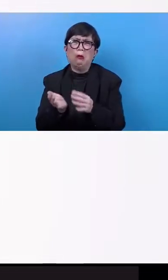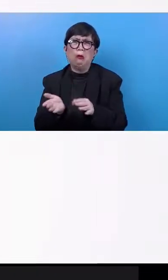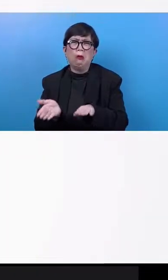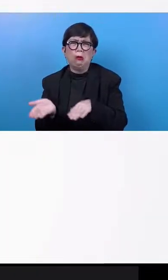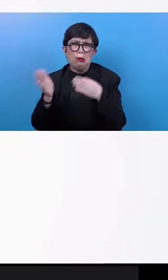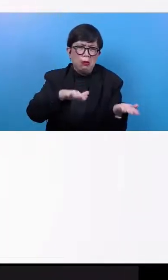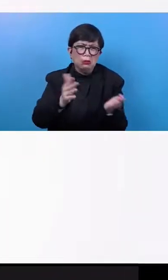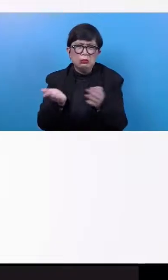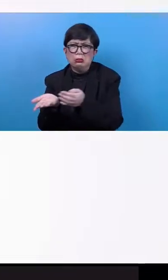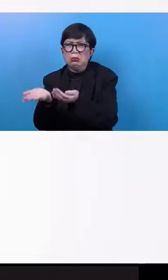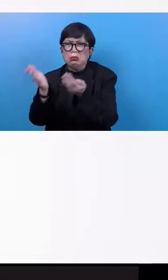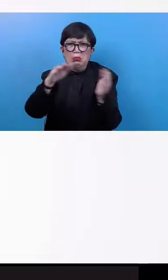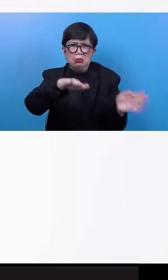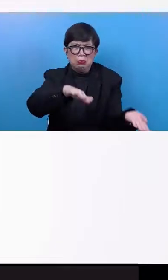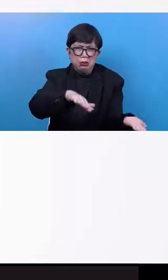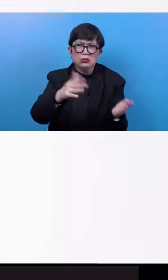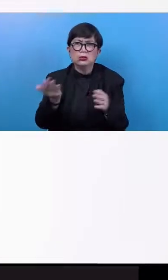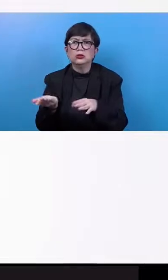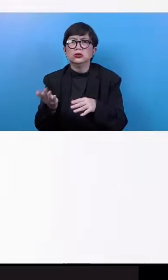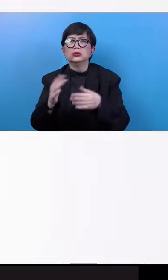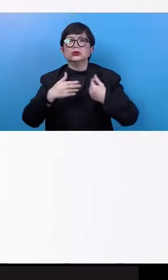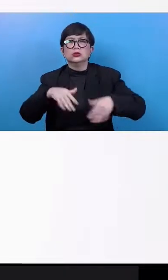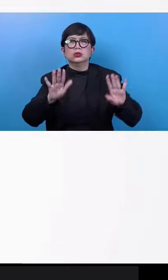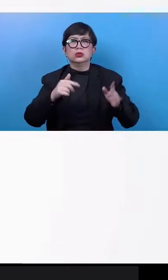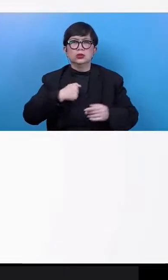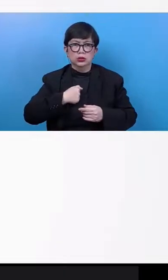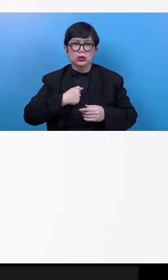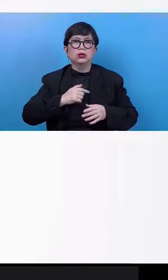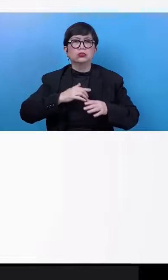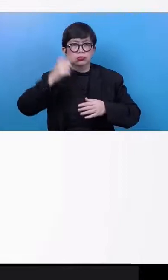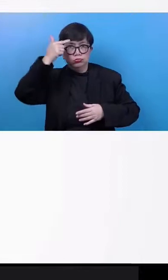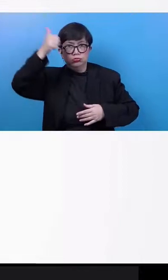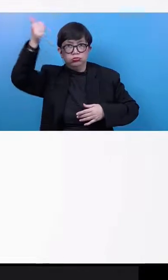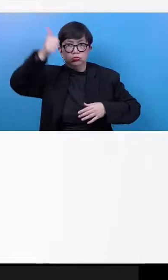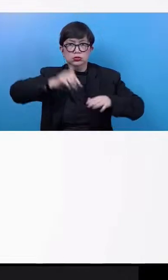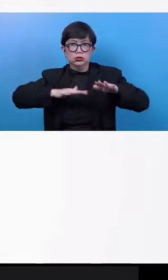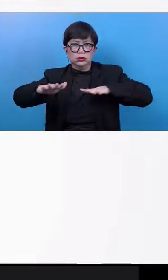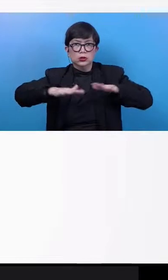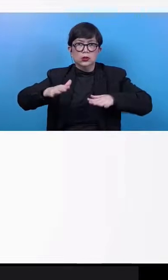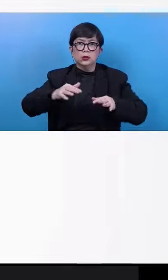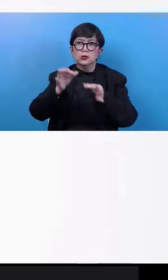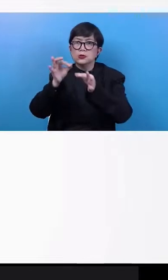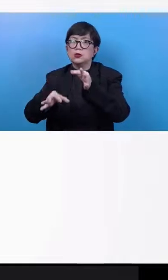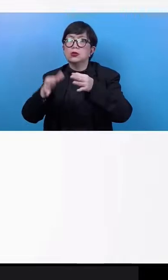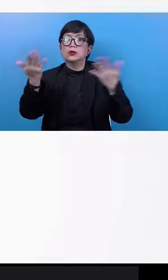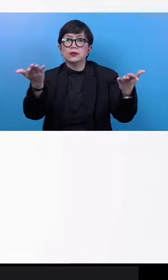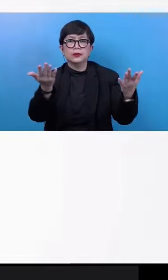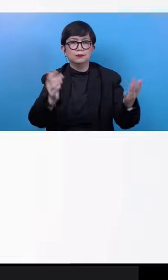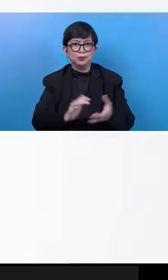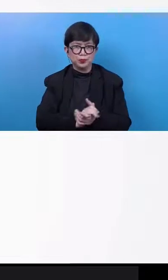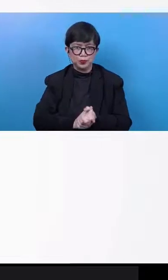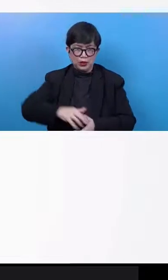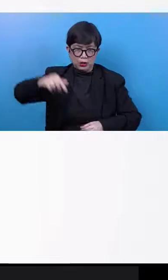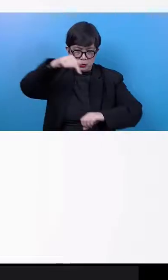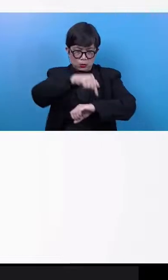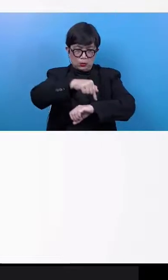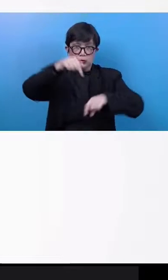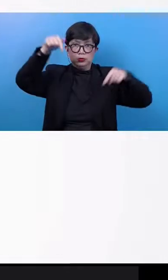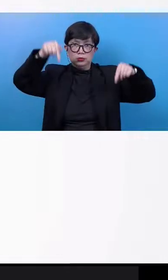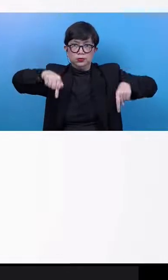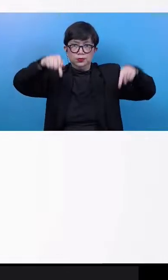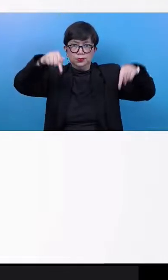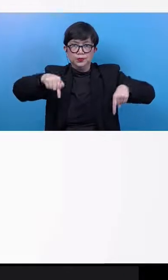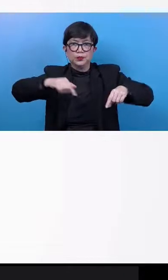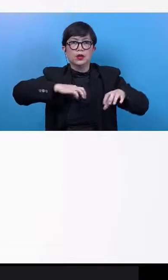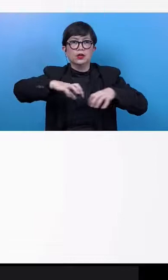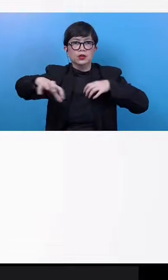challenged to think on our feet and provide solutions, even as we ourselves were affected. And last of all, I realized this